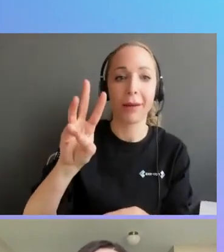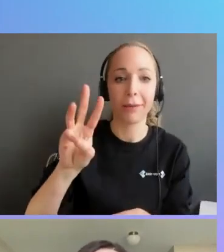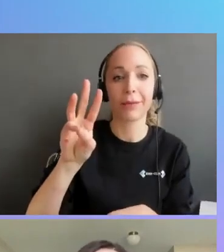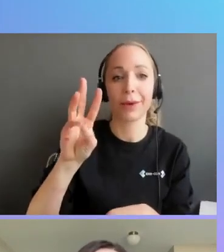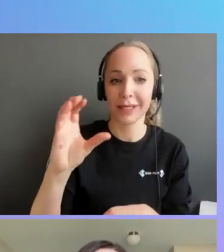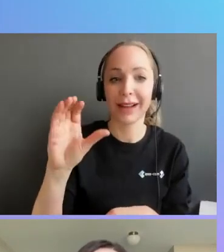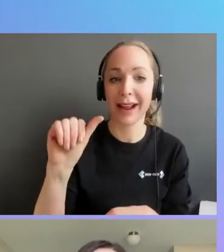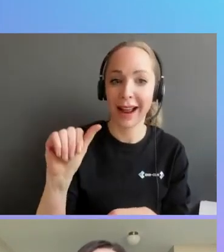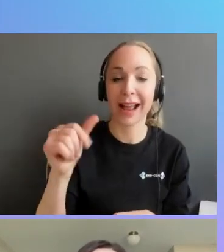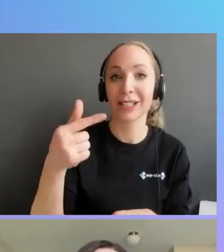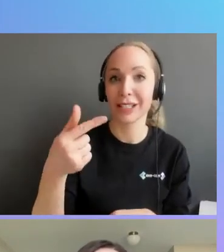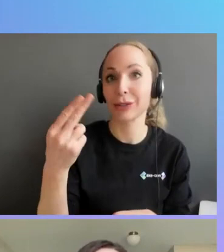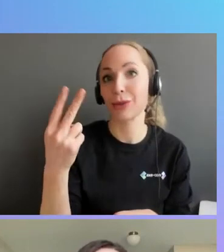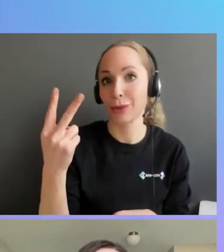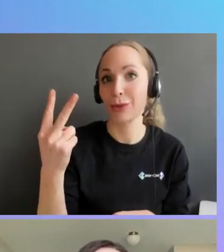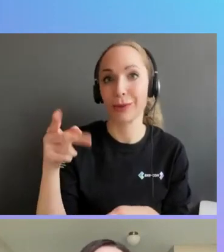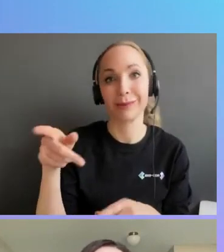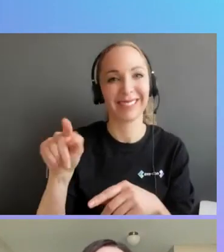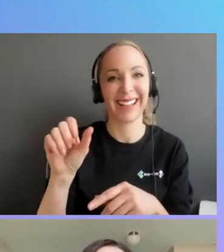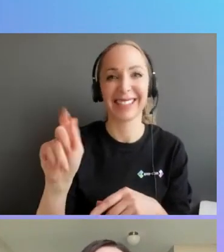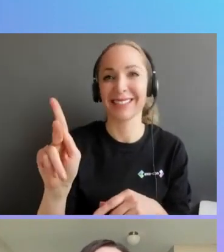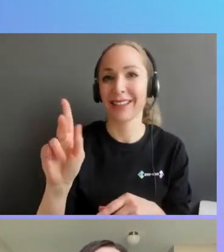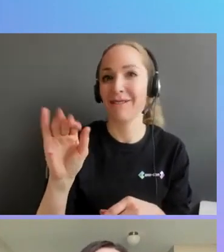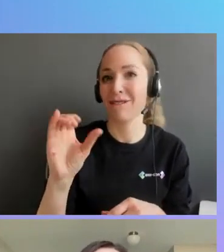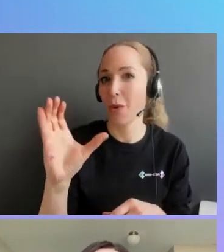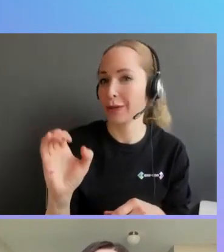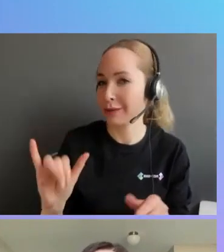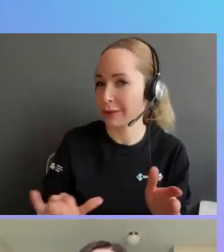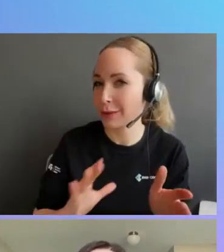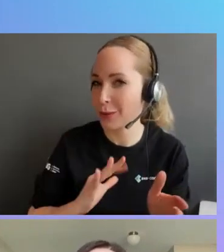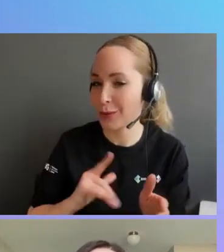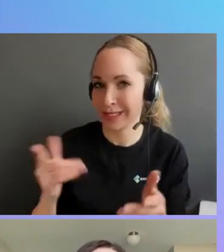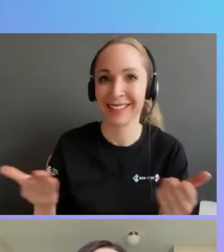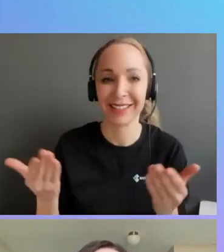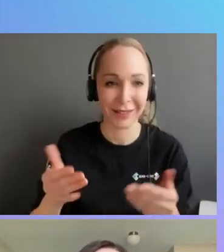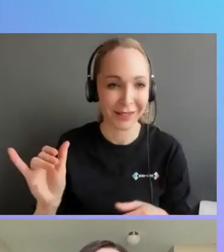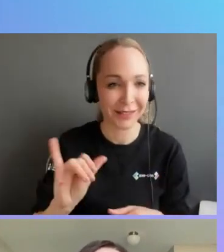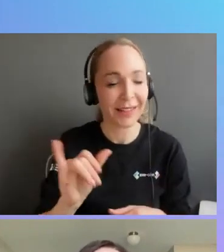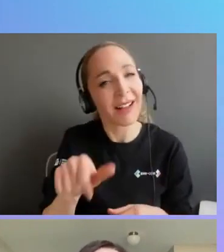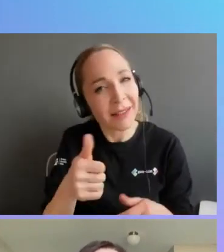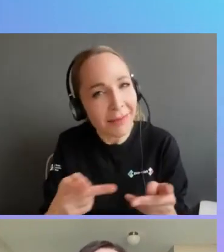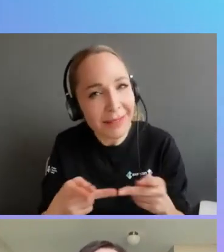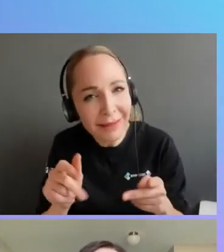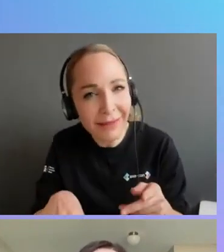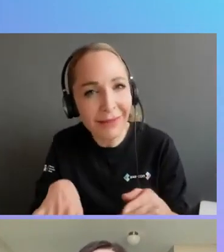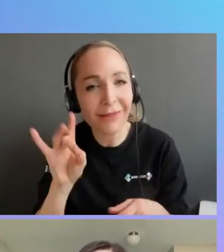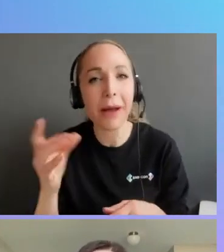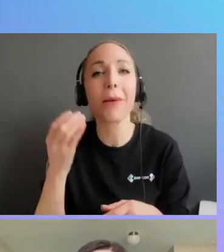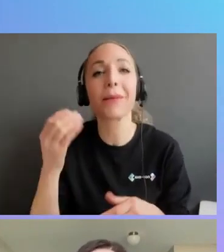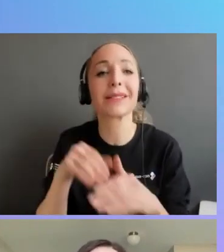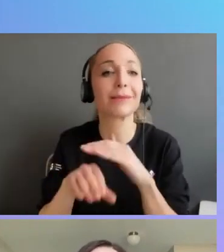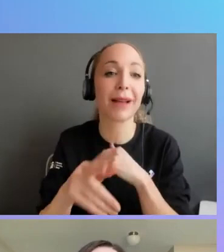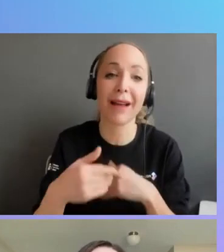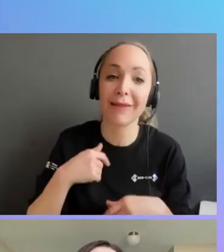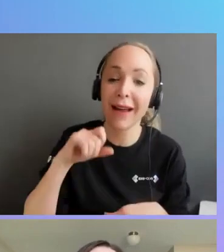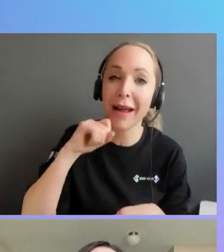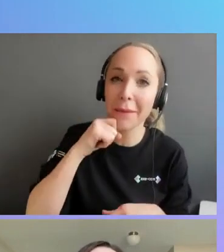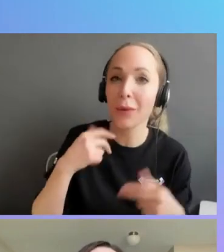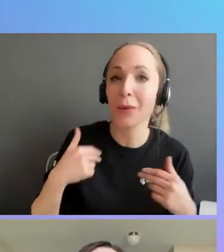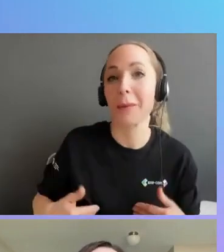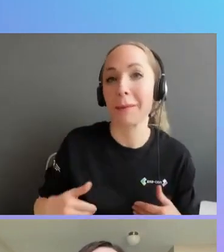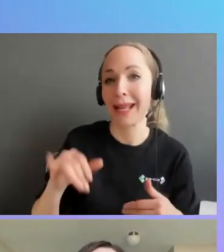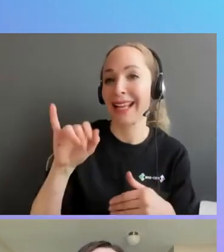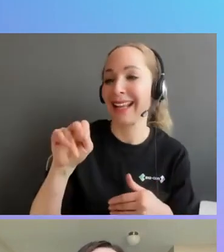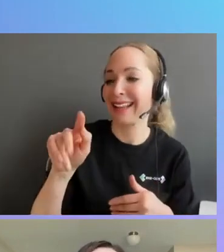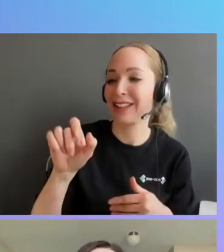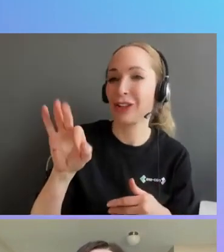is pretty cool. So there's other places you can find mobile accessibility guidelines as well. So we have Apple's Human Interface Guidelines. We